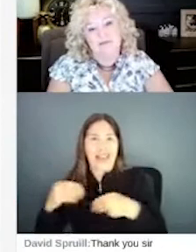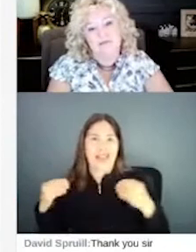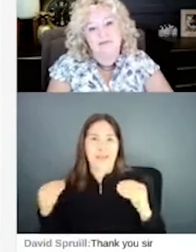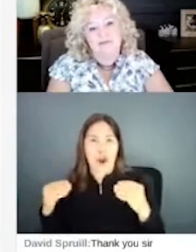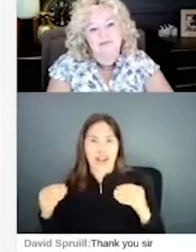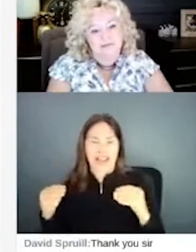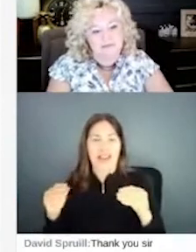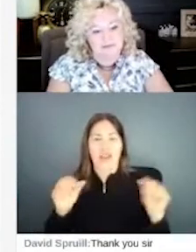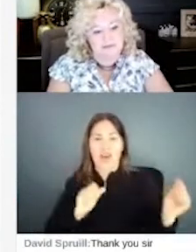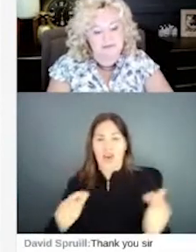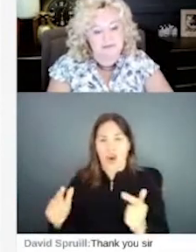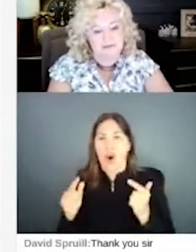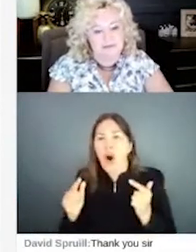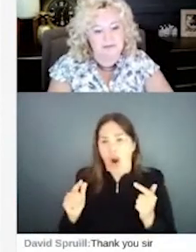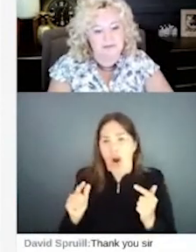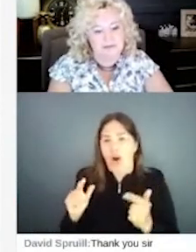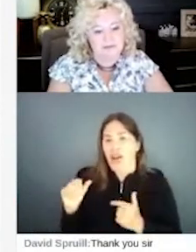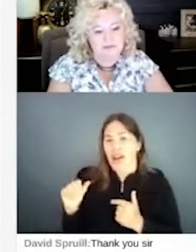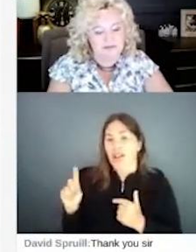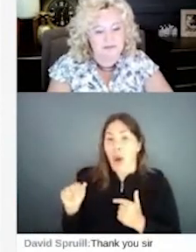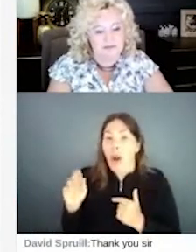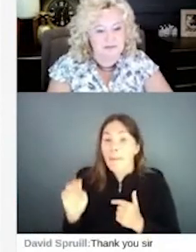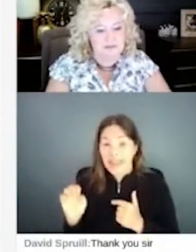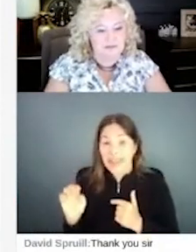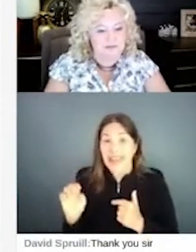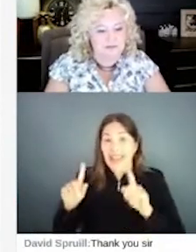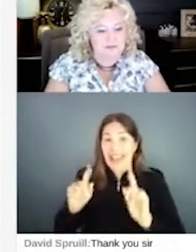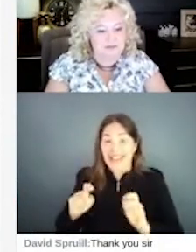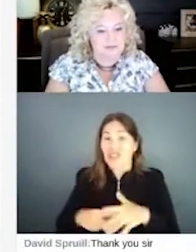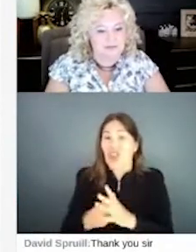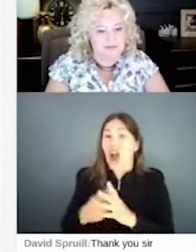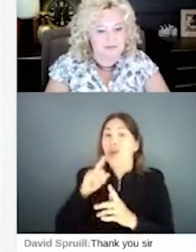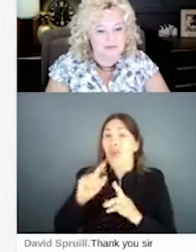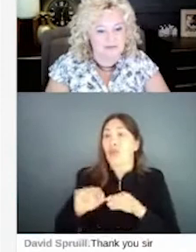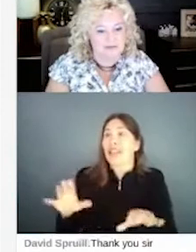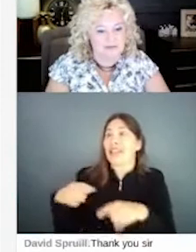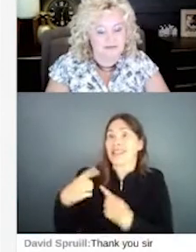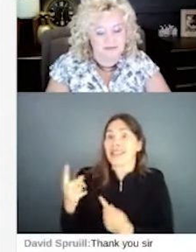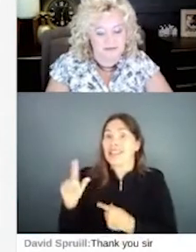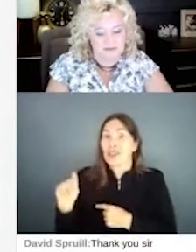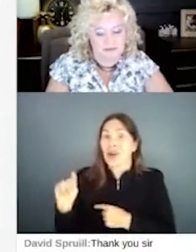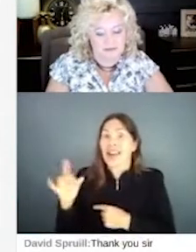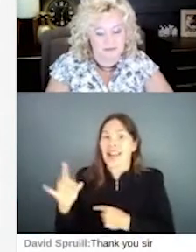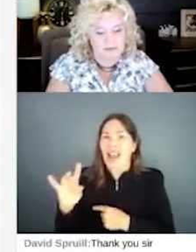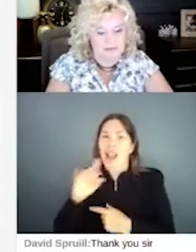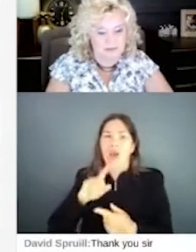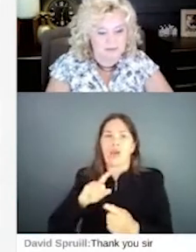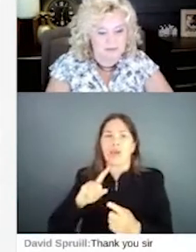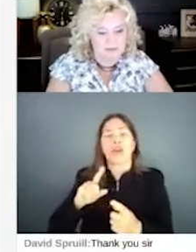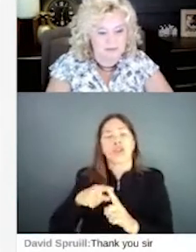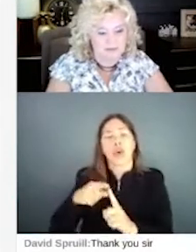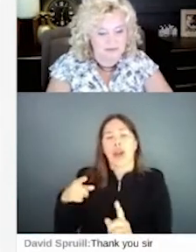the Adobe LIDA exams, starting with the ones we released in 2018, will be rebranded to point to